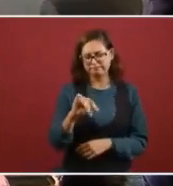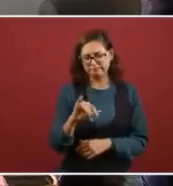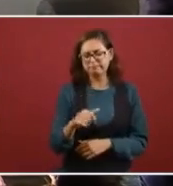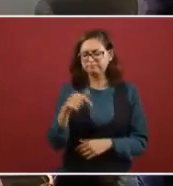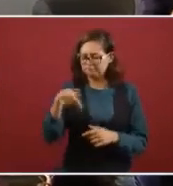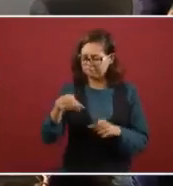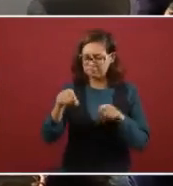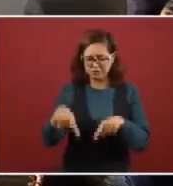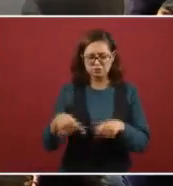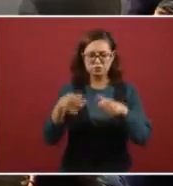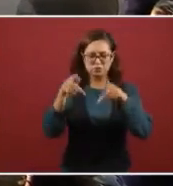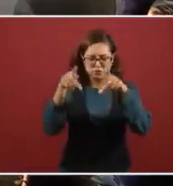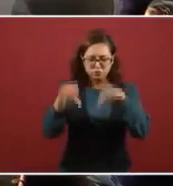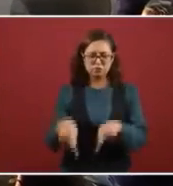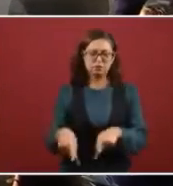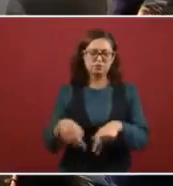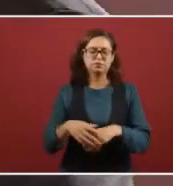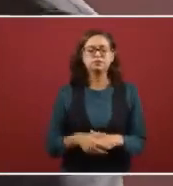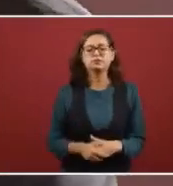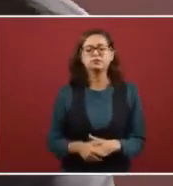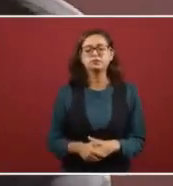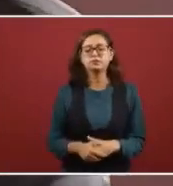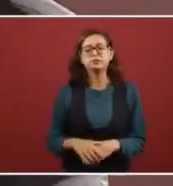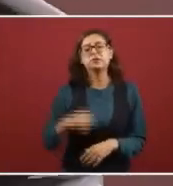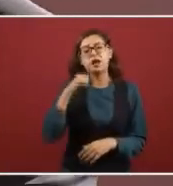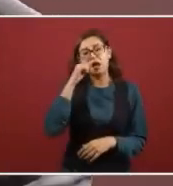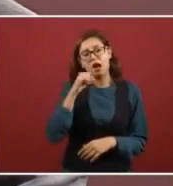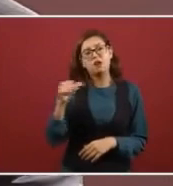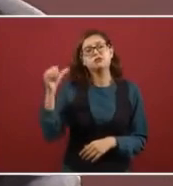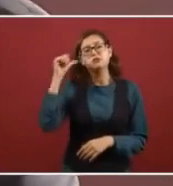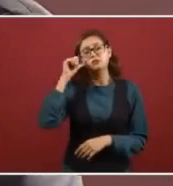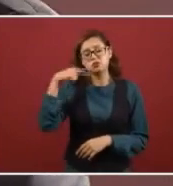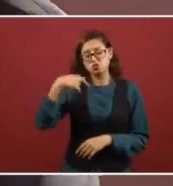care of it. I had the opportunity to speak